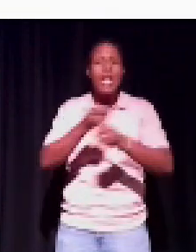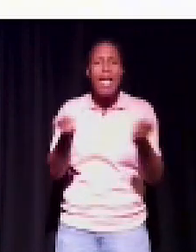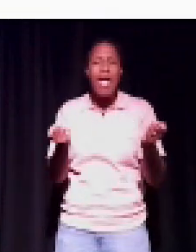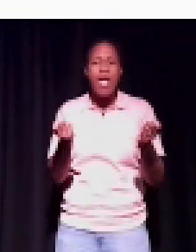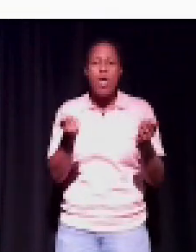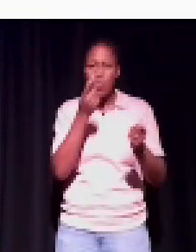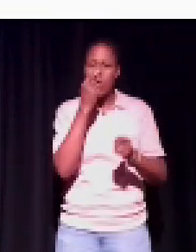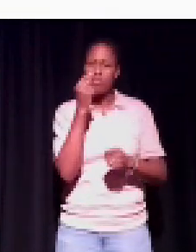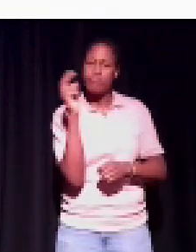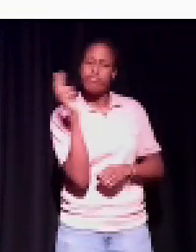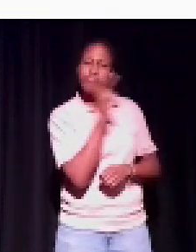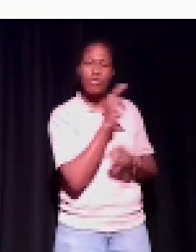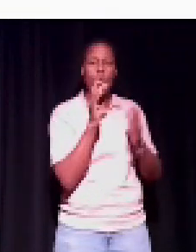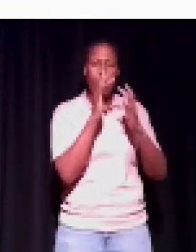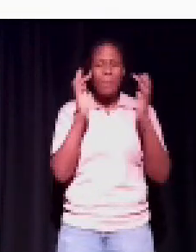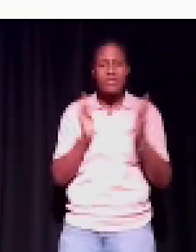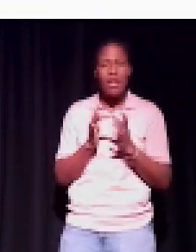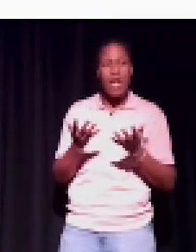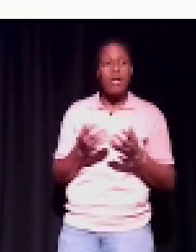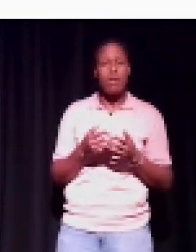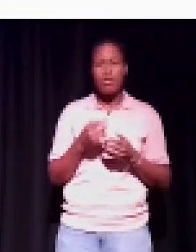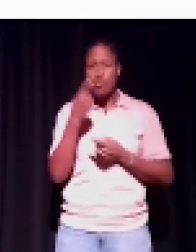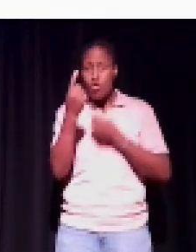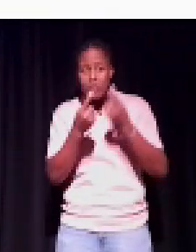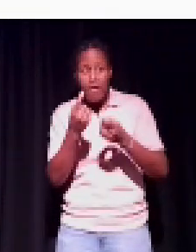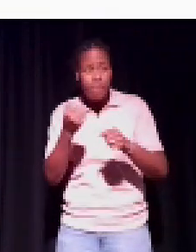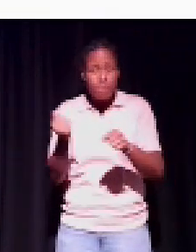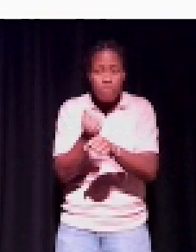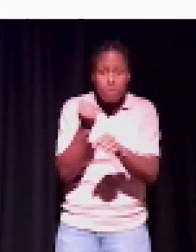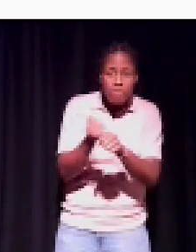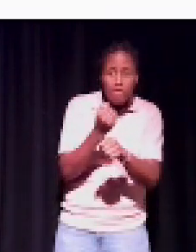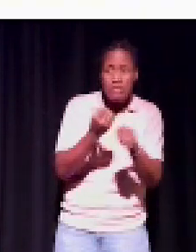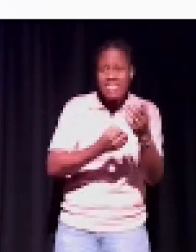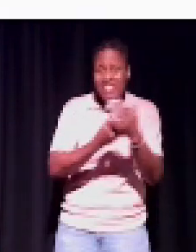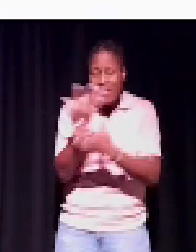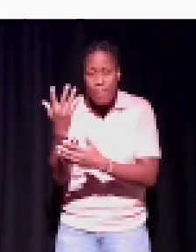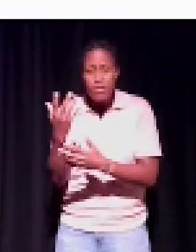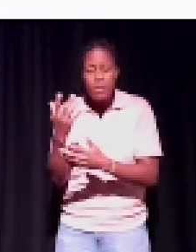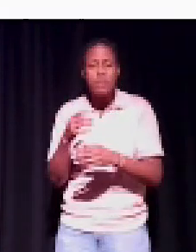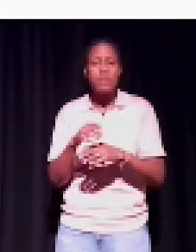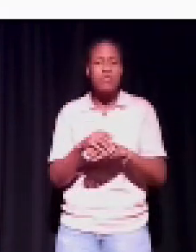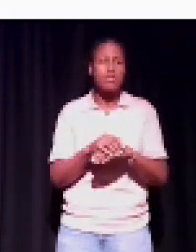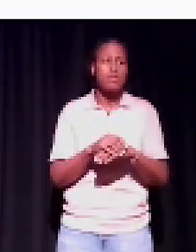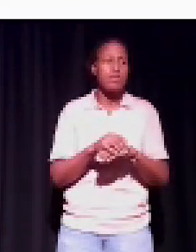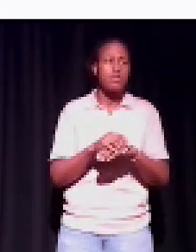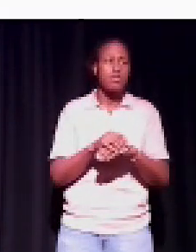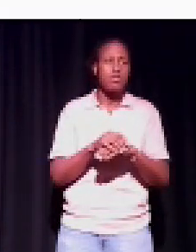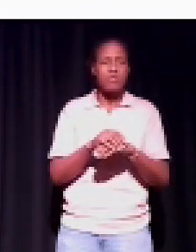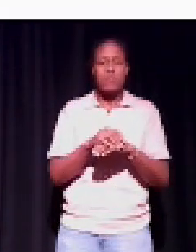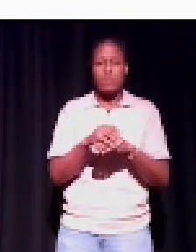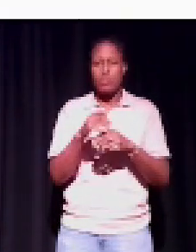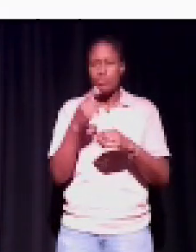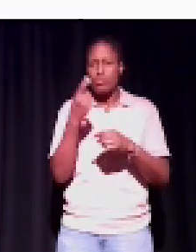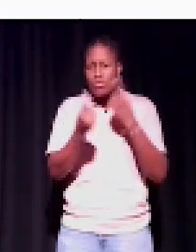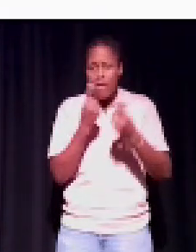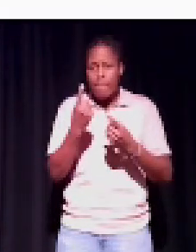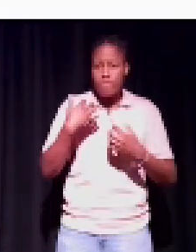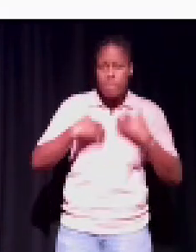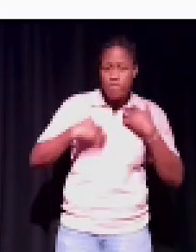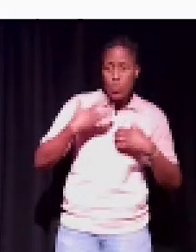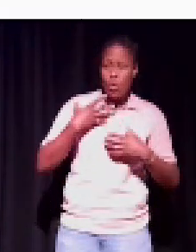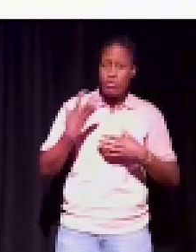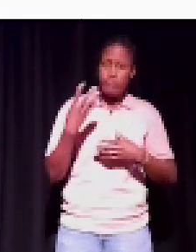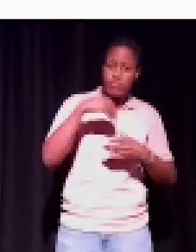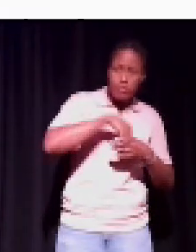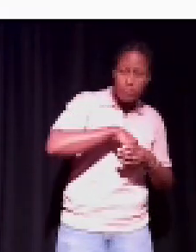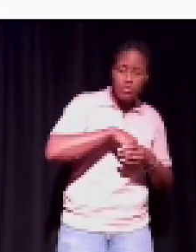is what also I would like to happen. So if you have an interest in any of these things and you would like to help make this stuff or make cheap